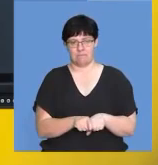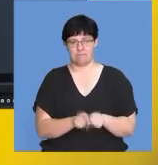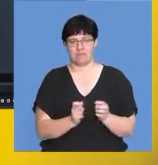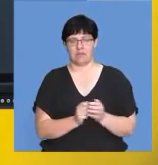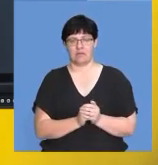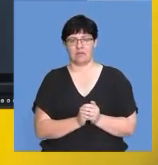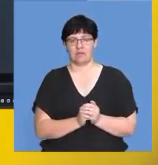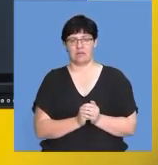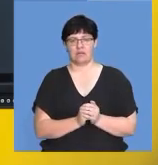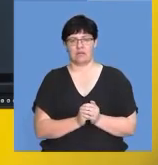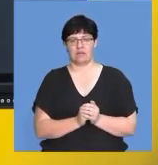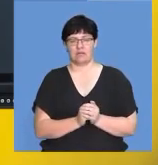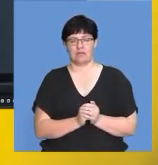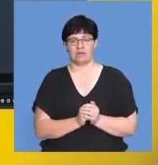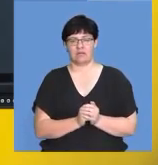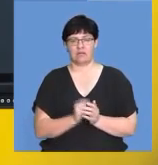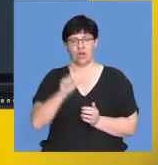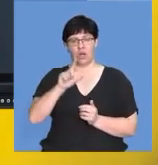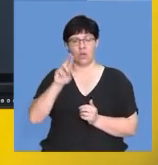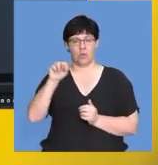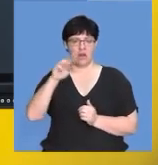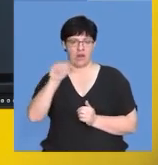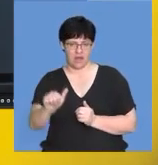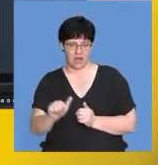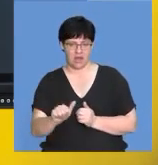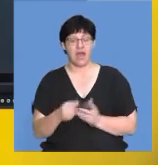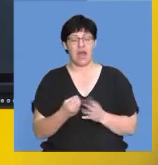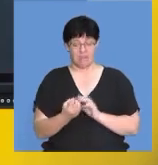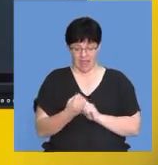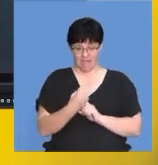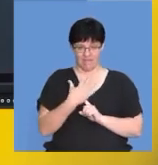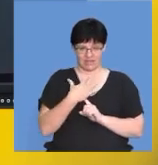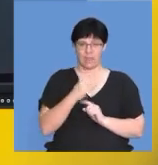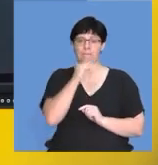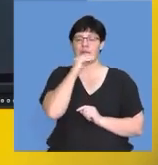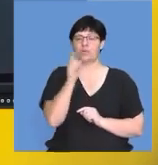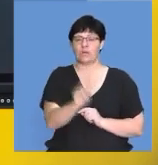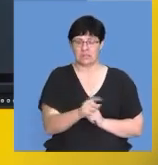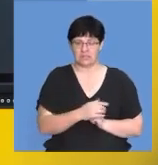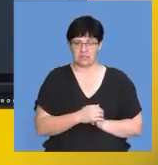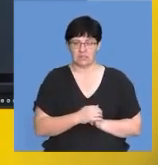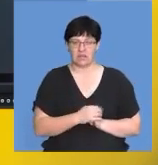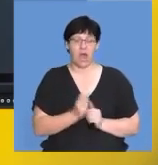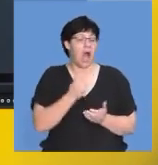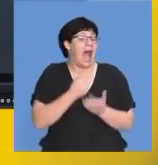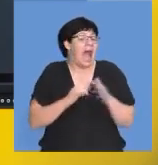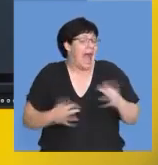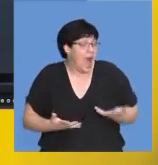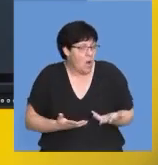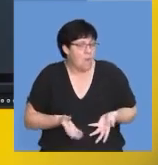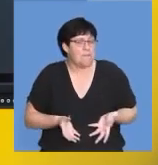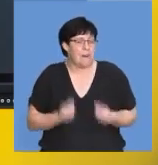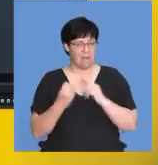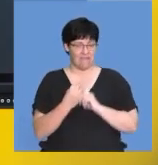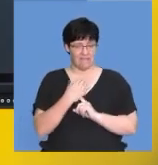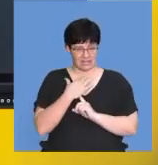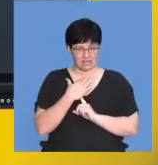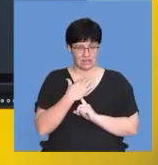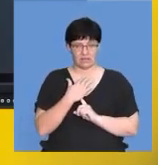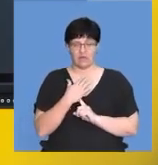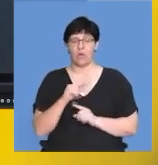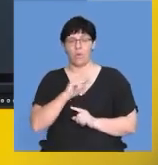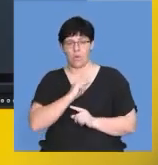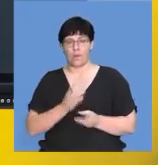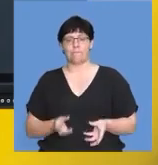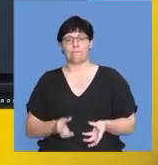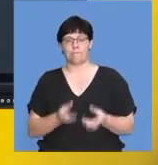at Luna being affected means that the only way she could have been affected is if she